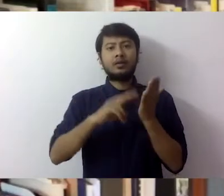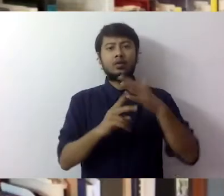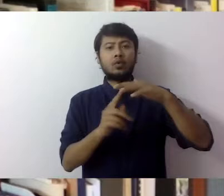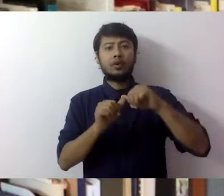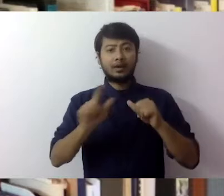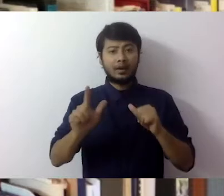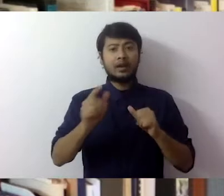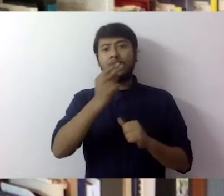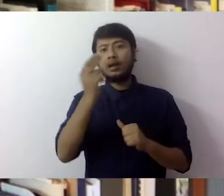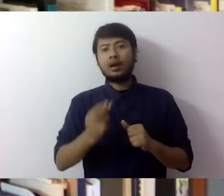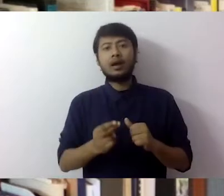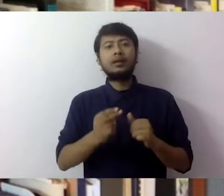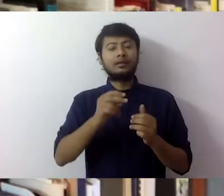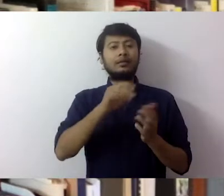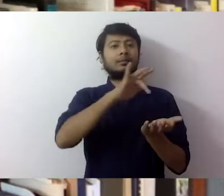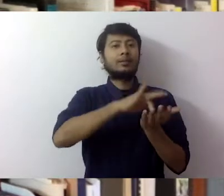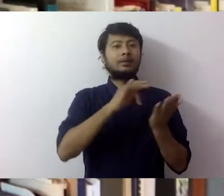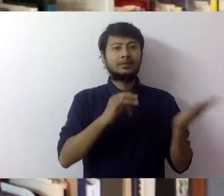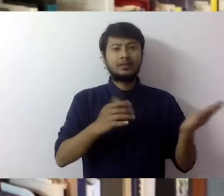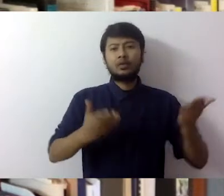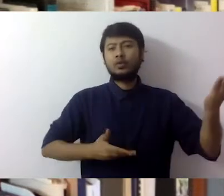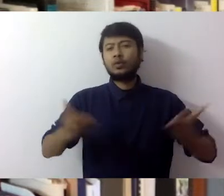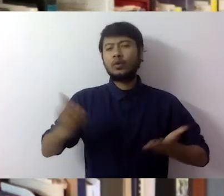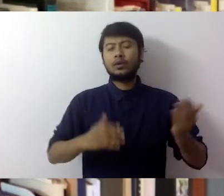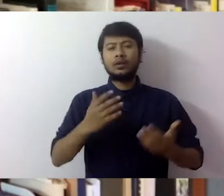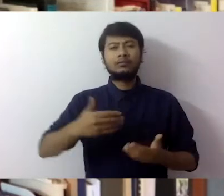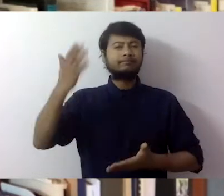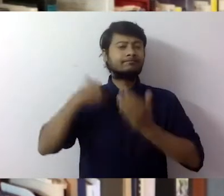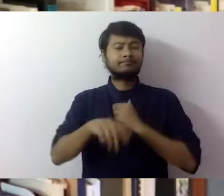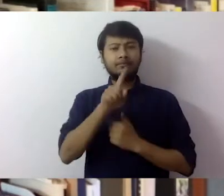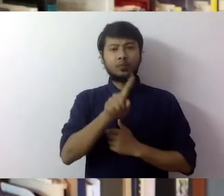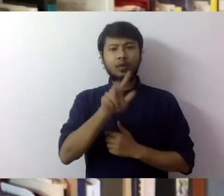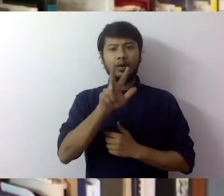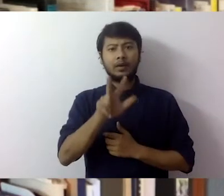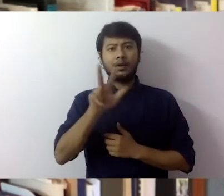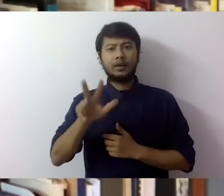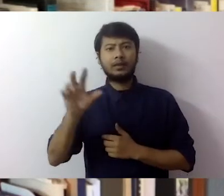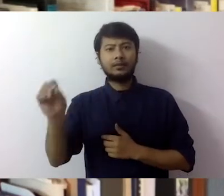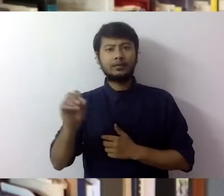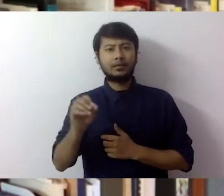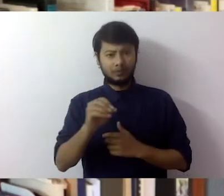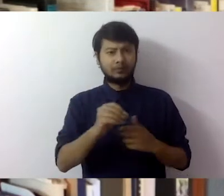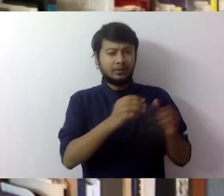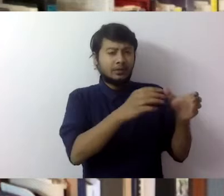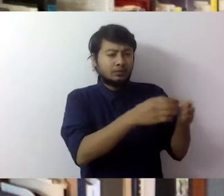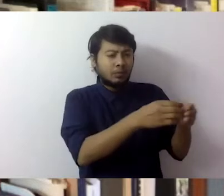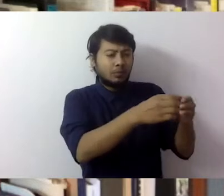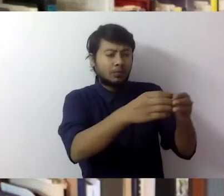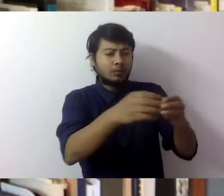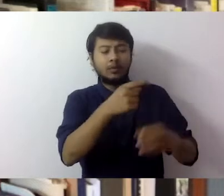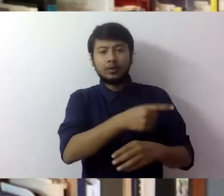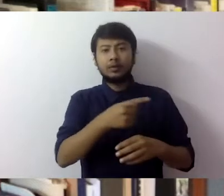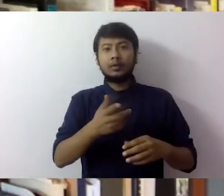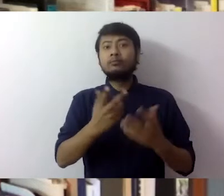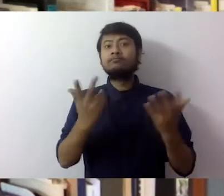it to a group of early, small Calcutta presses that were active in the 1880s. At that time, Calcutta had a